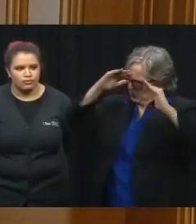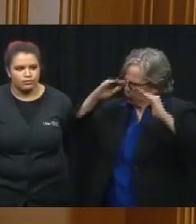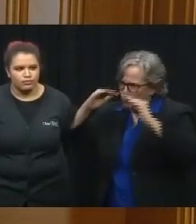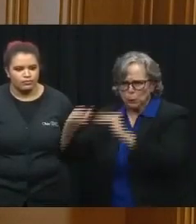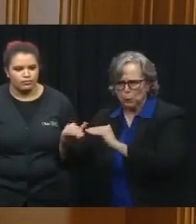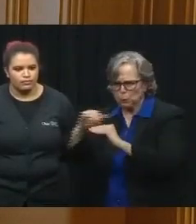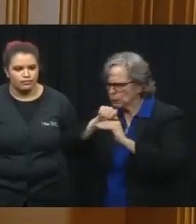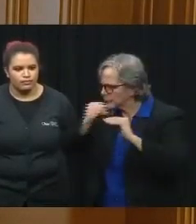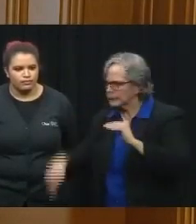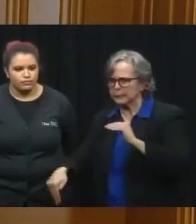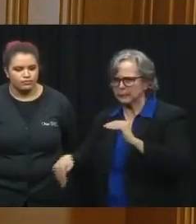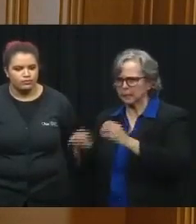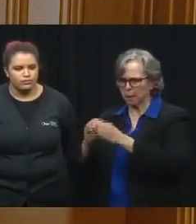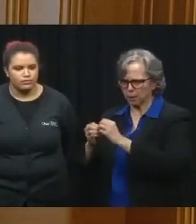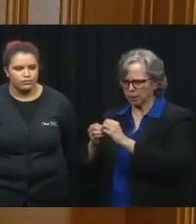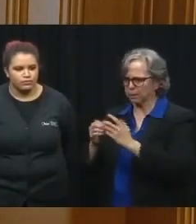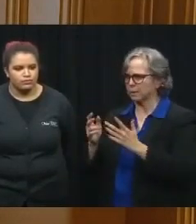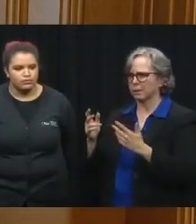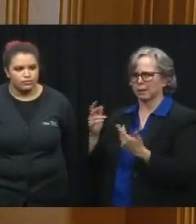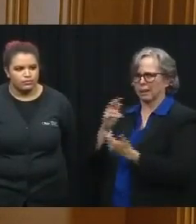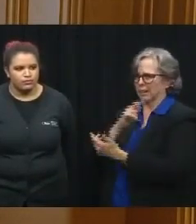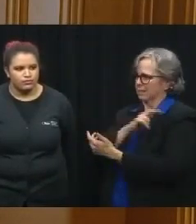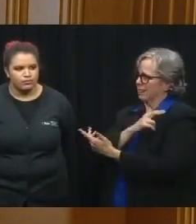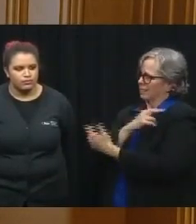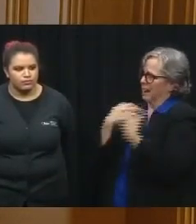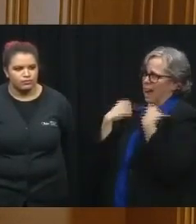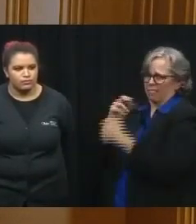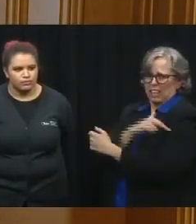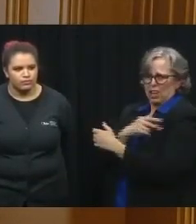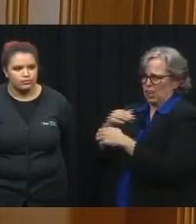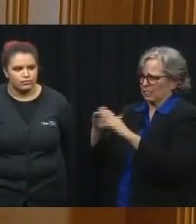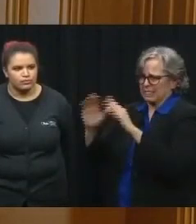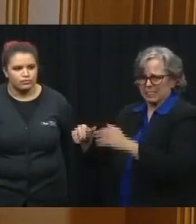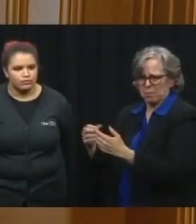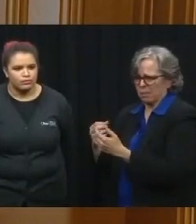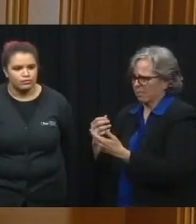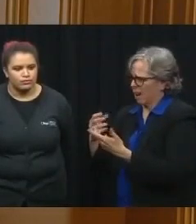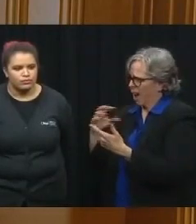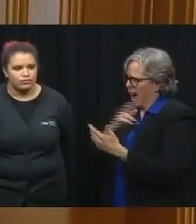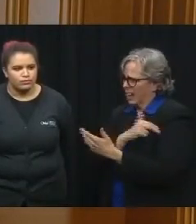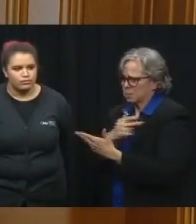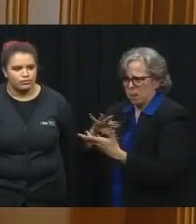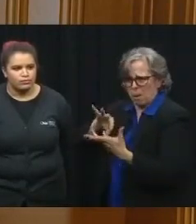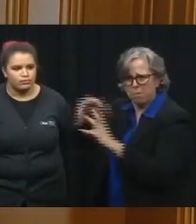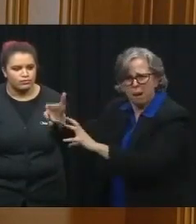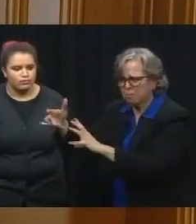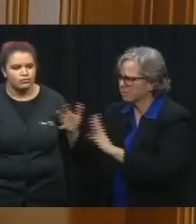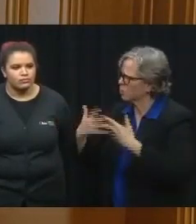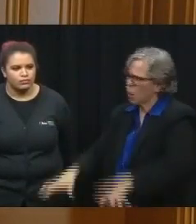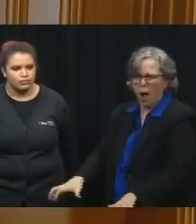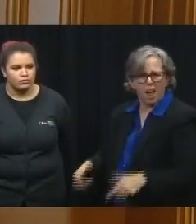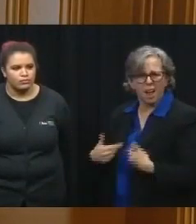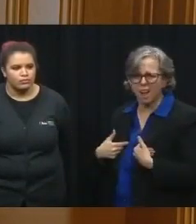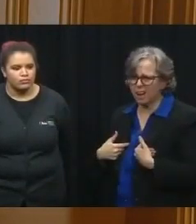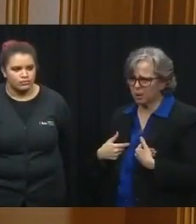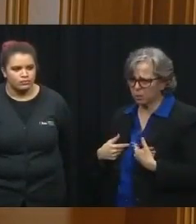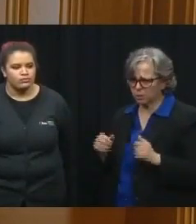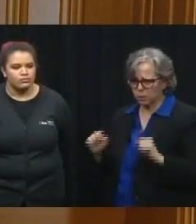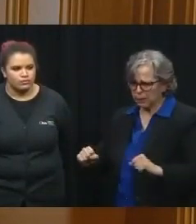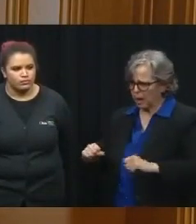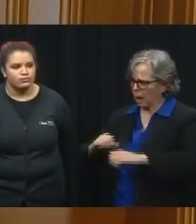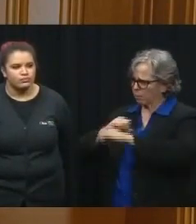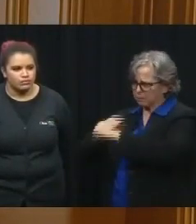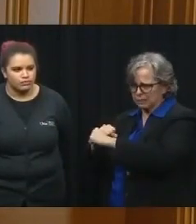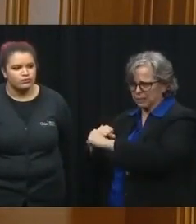leave it in shambles, we can save lives, and we can get moving forward in regard to our economy. So that's